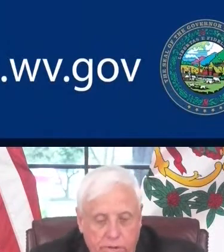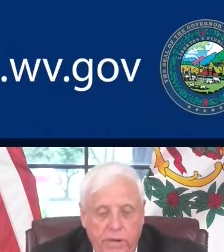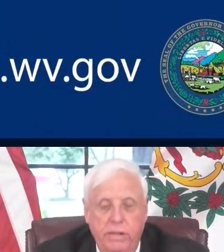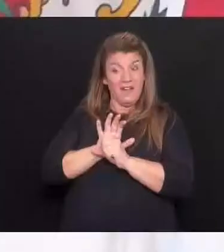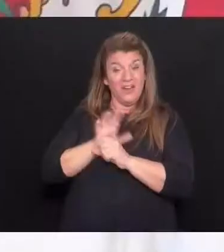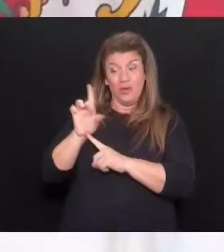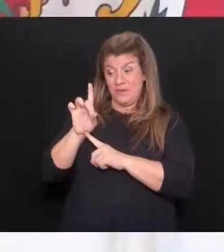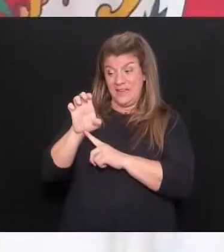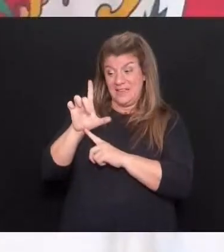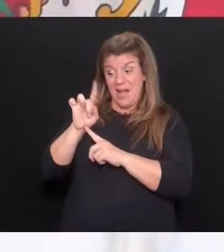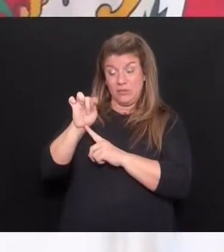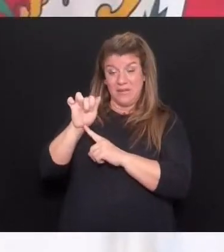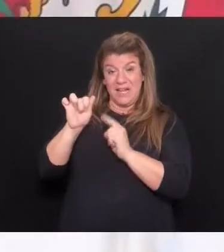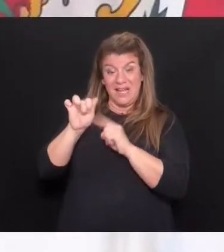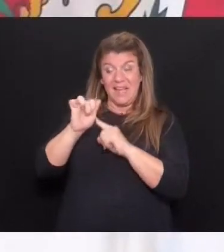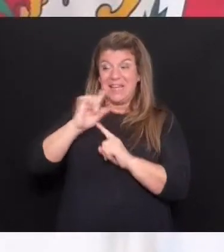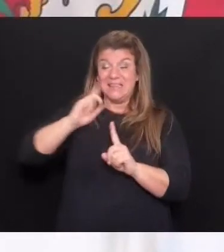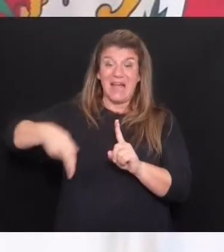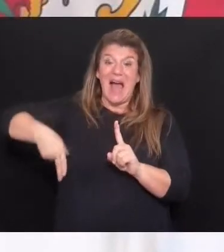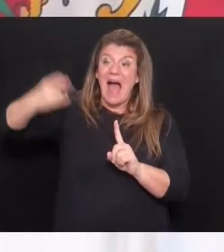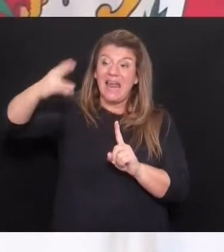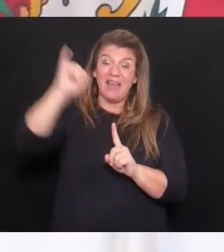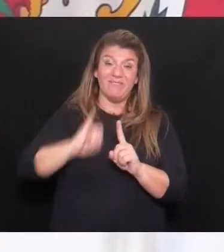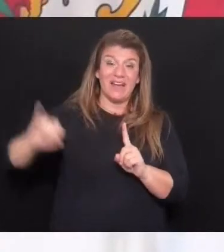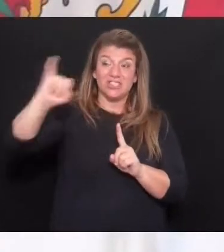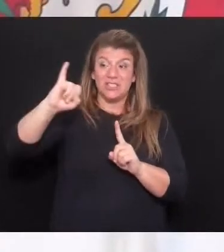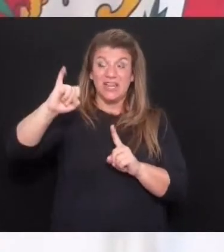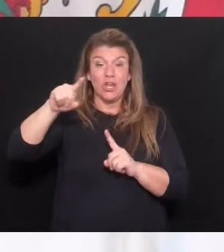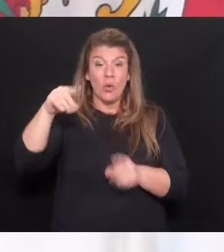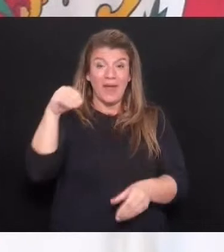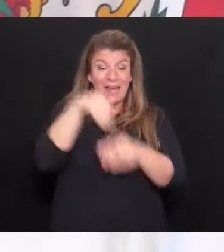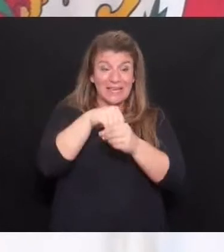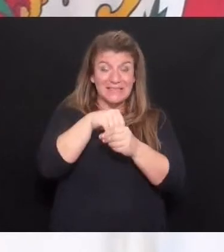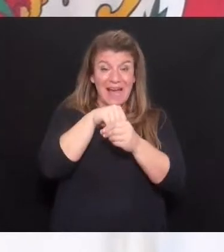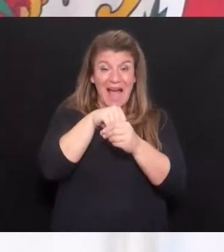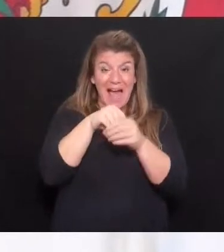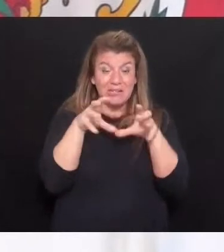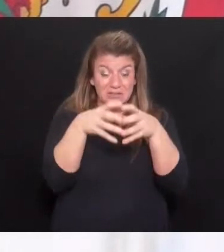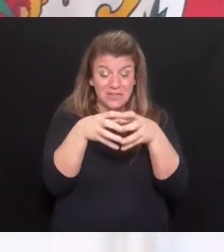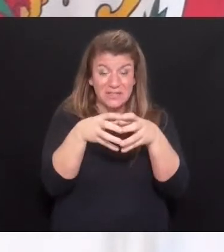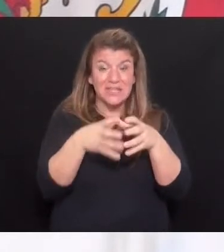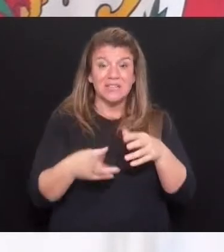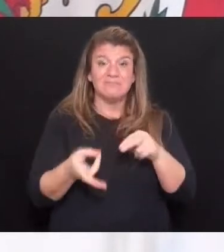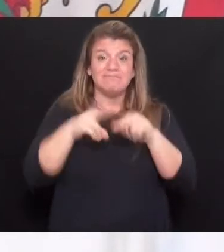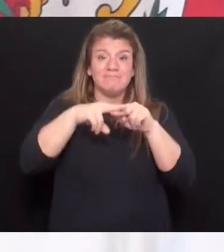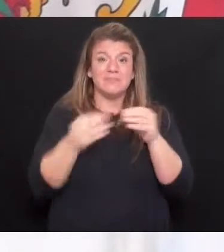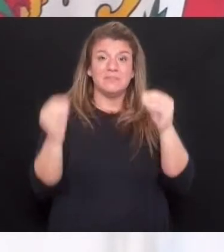Delta variant being highly infectious and being inside is pretty daggum high.